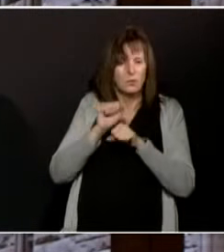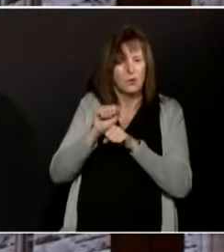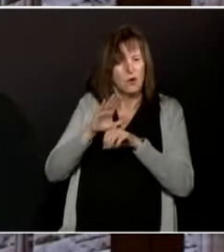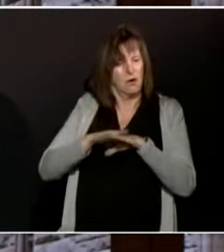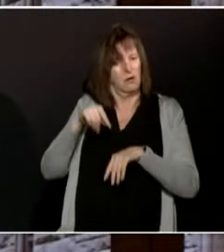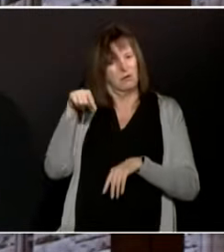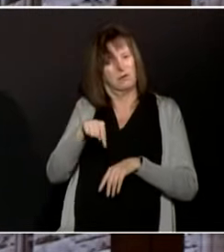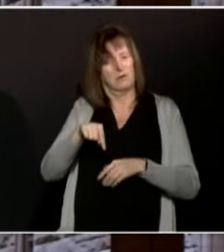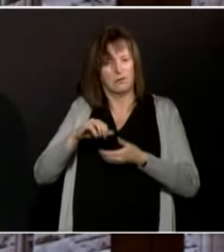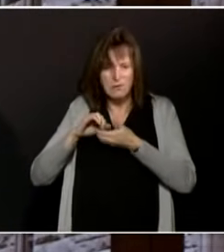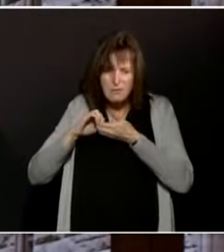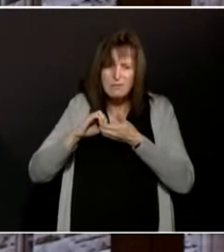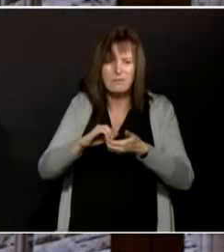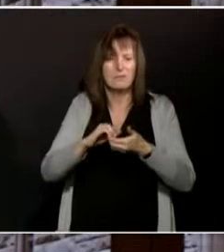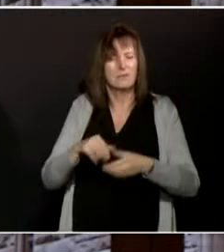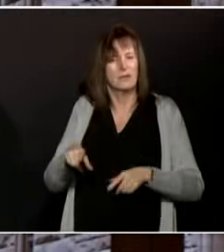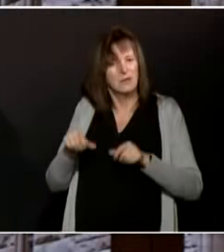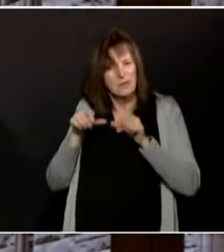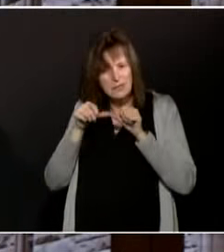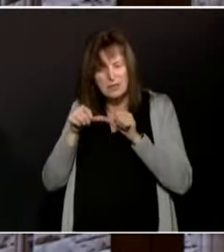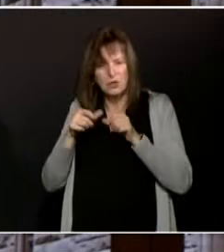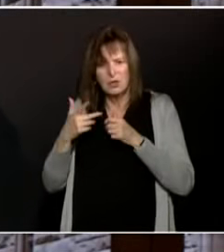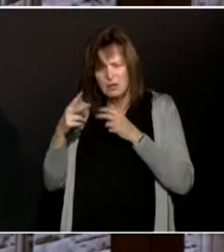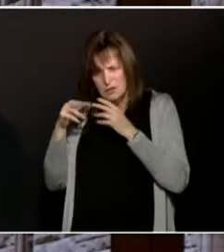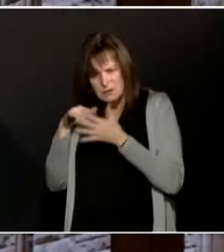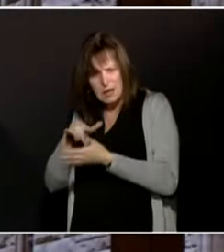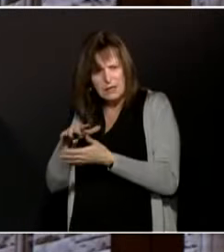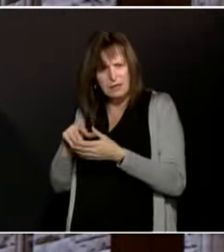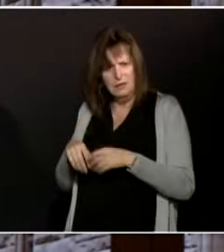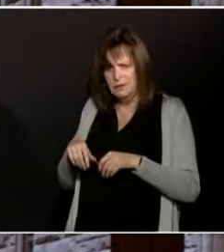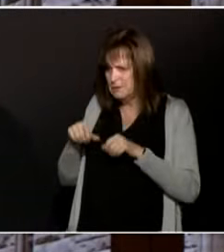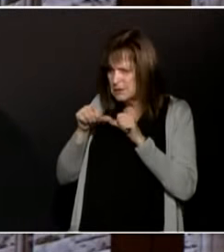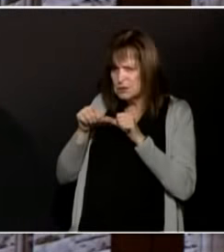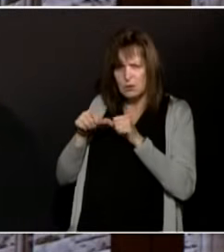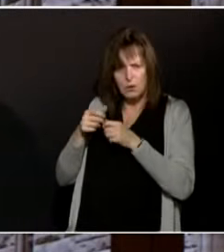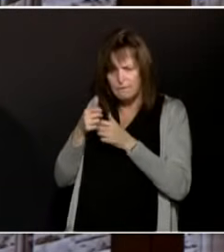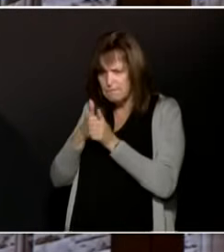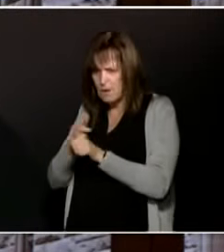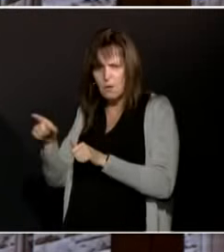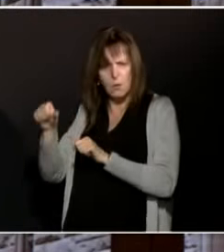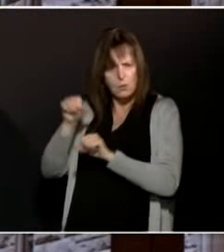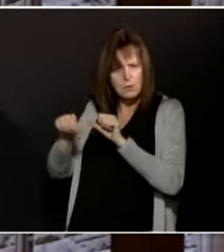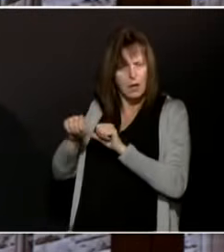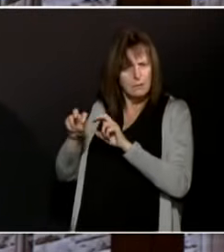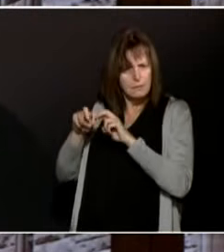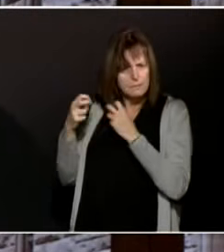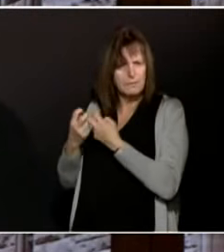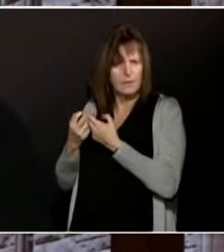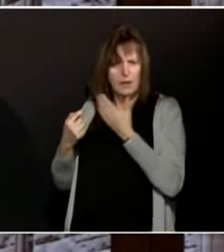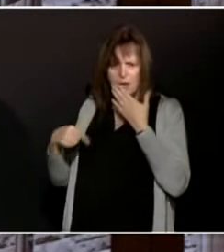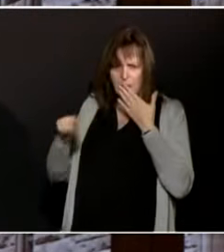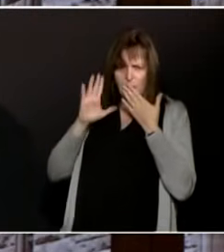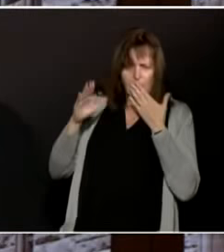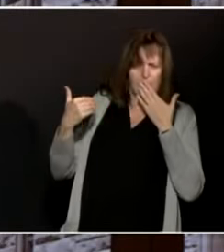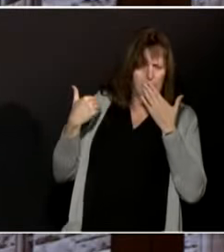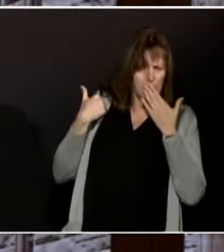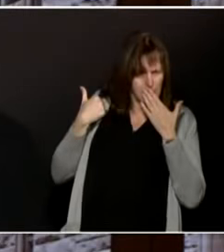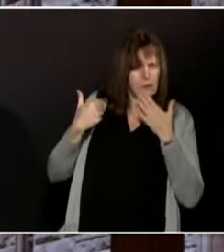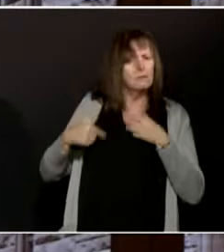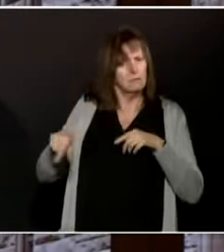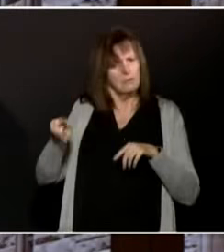updates from Dr. Brown on the science table and from our public health measures table, we will endeavor to do our part, but that means everybody has to do their